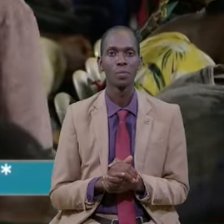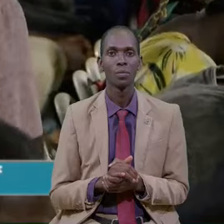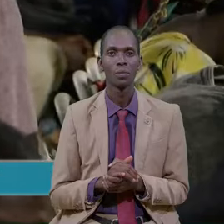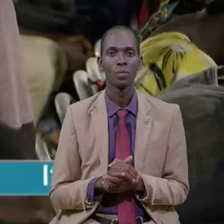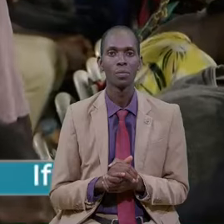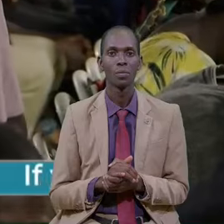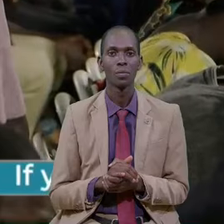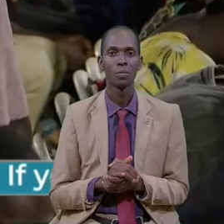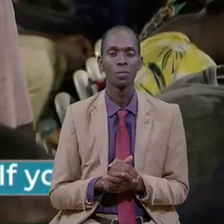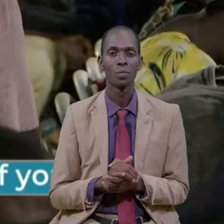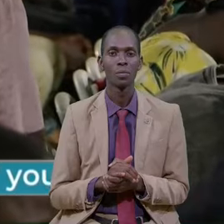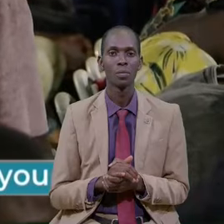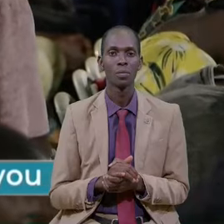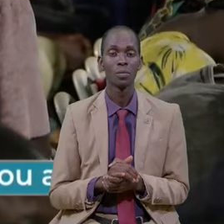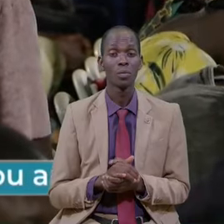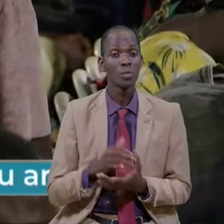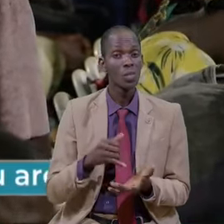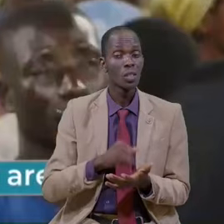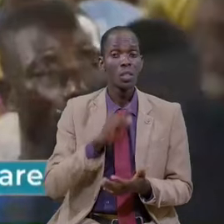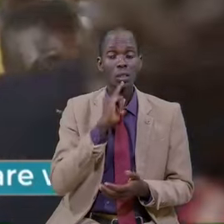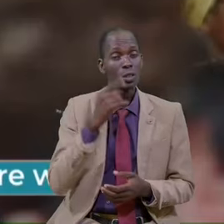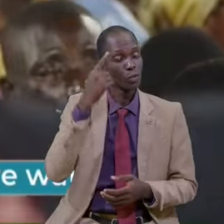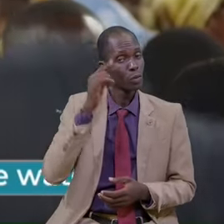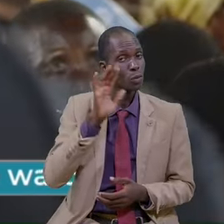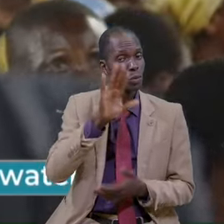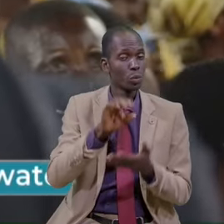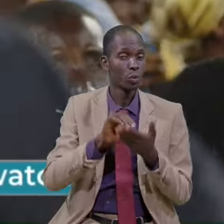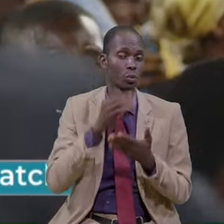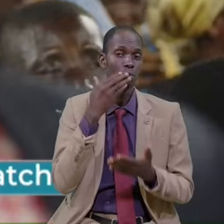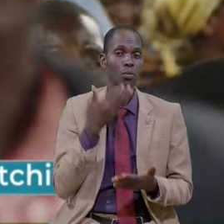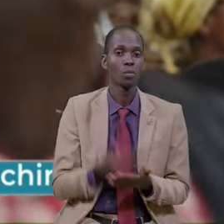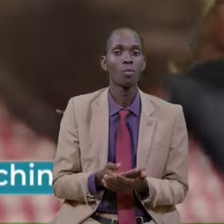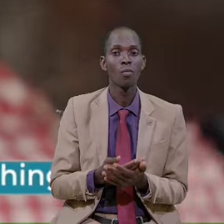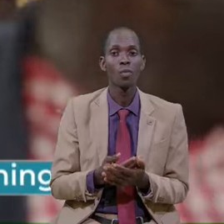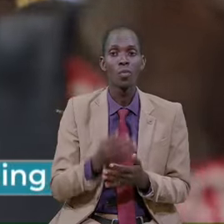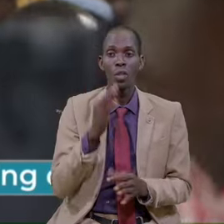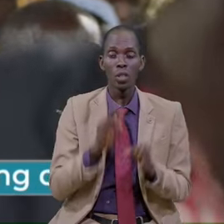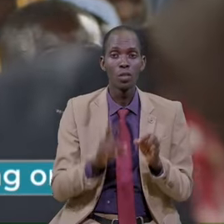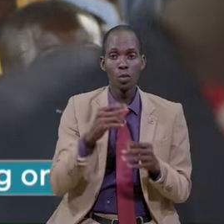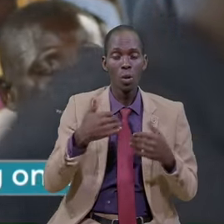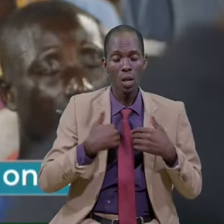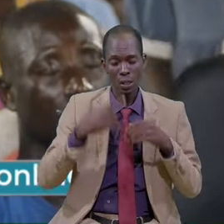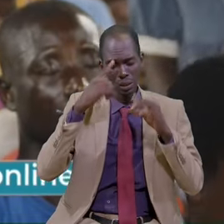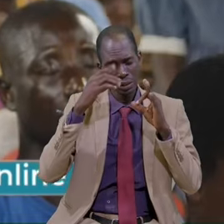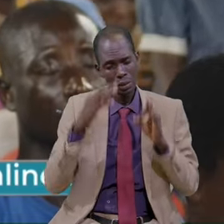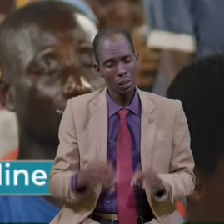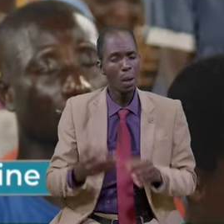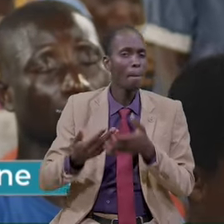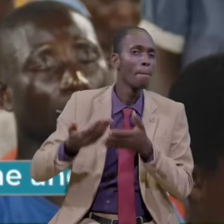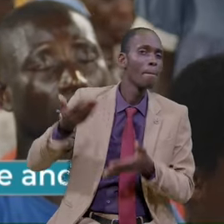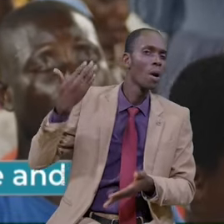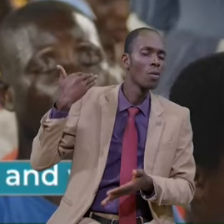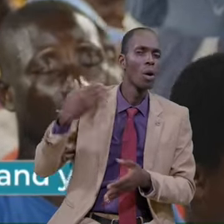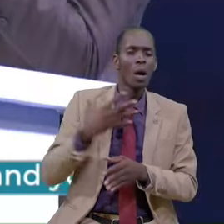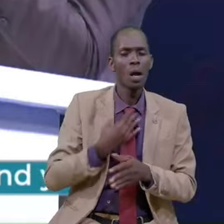lord it's for your own good maybe you have taken such decisions before but you did not pursue we want to